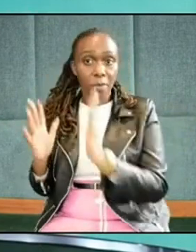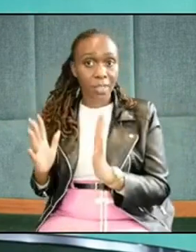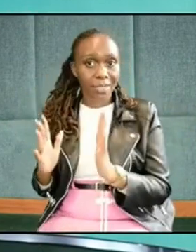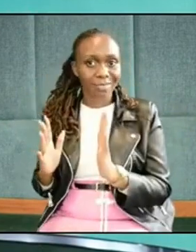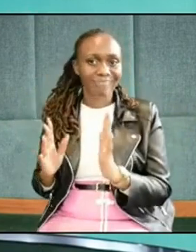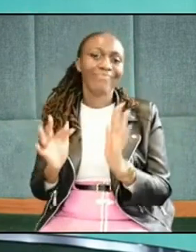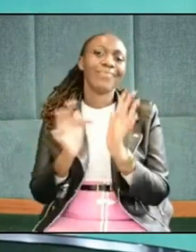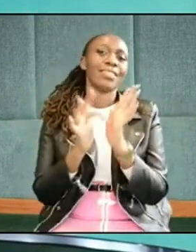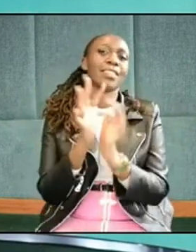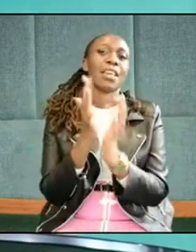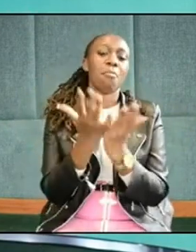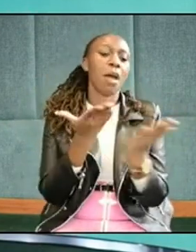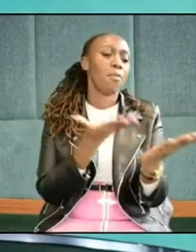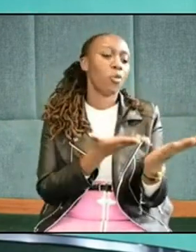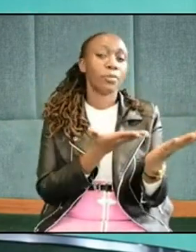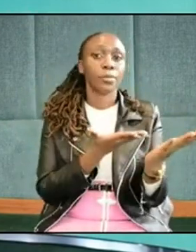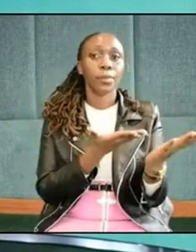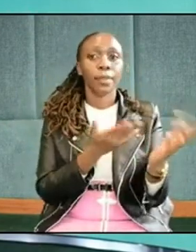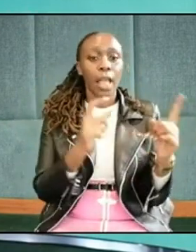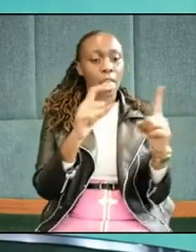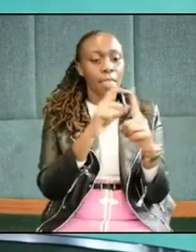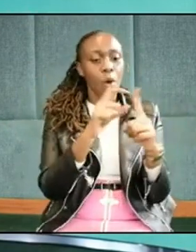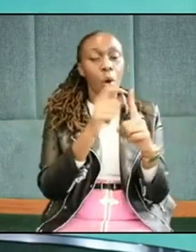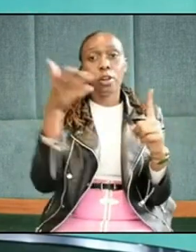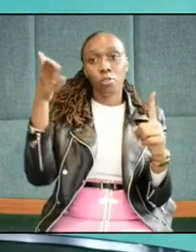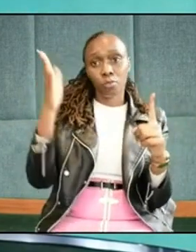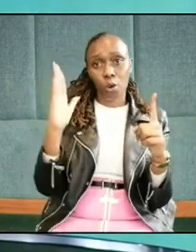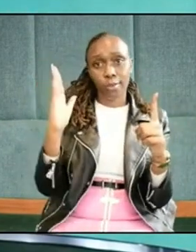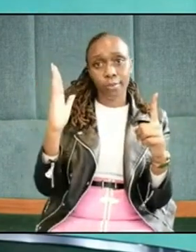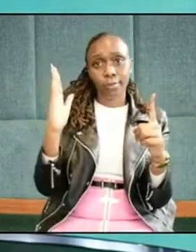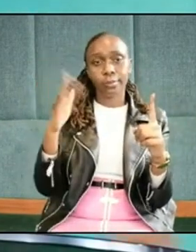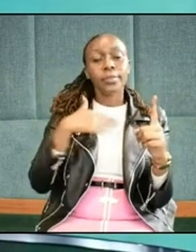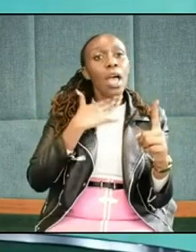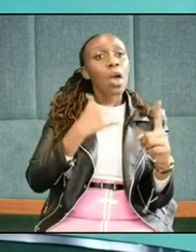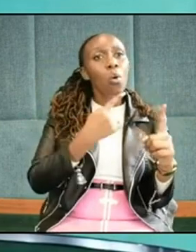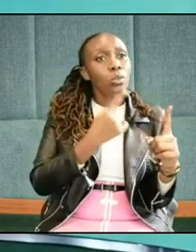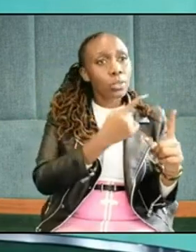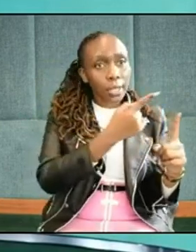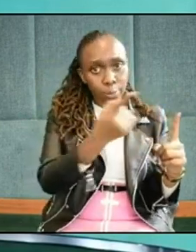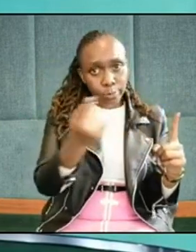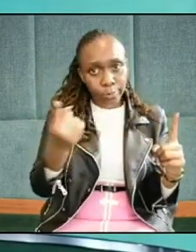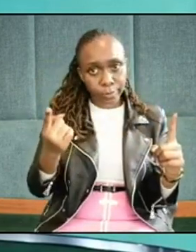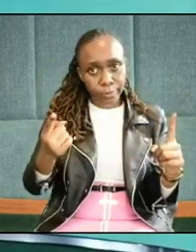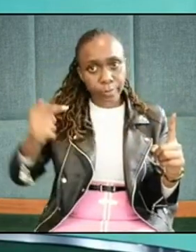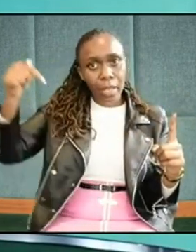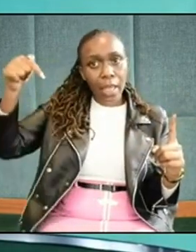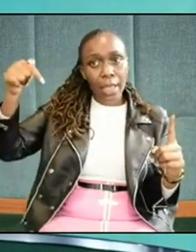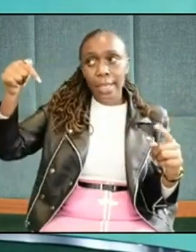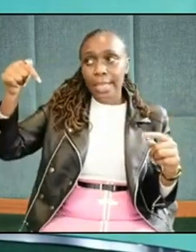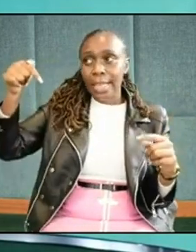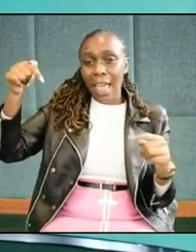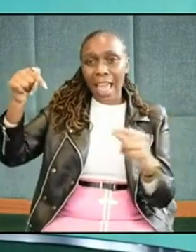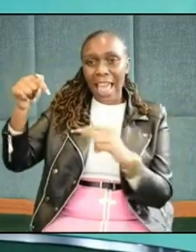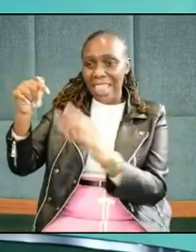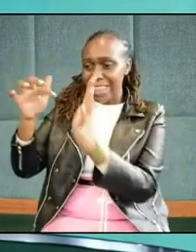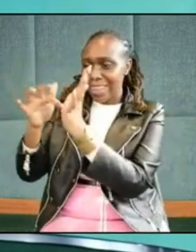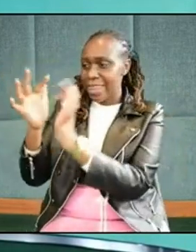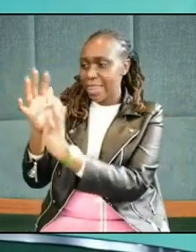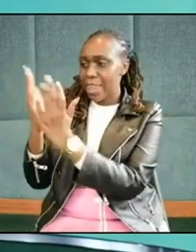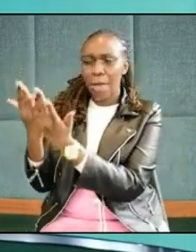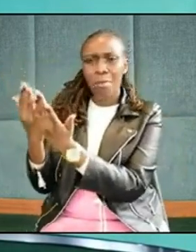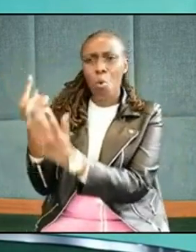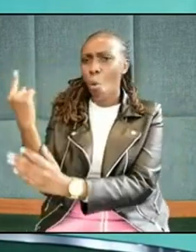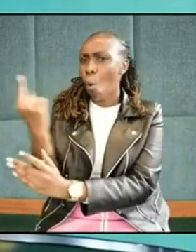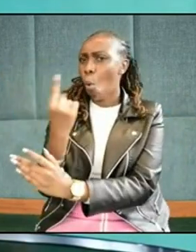Bible. The Word of God. I want you to know today that this is the only book in